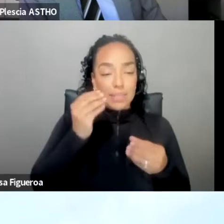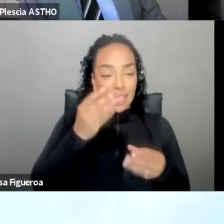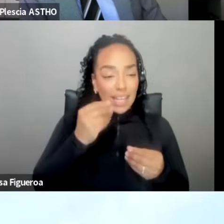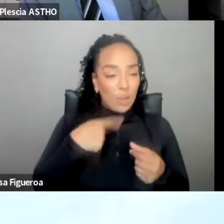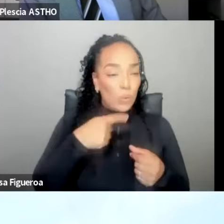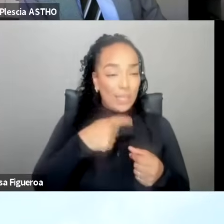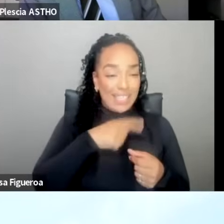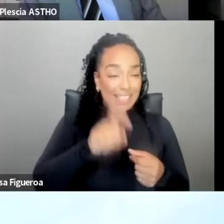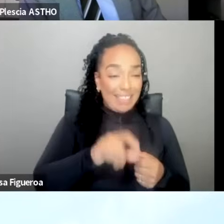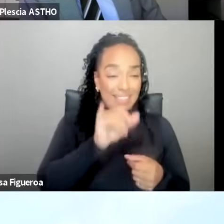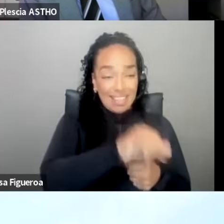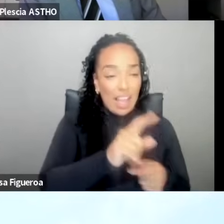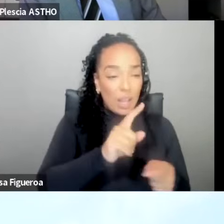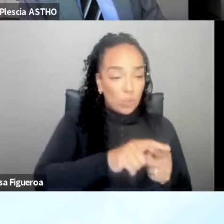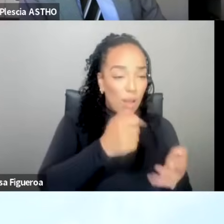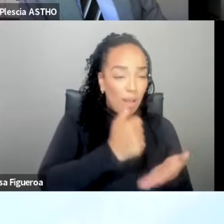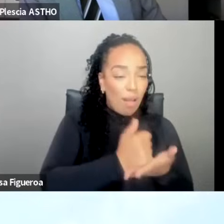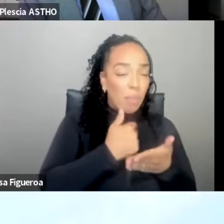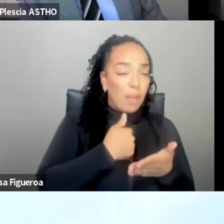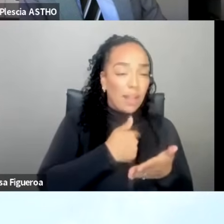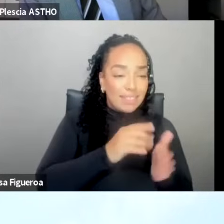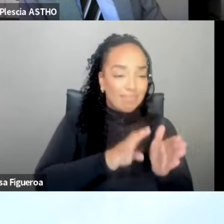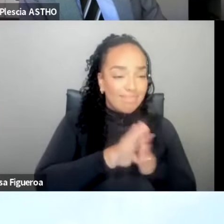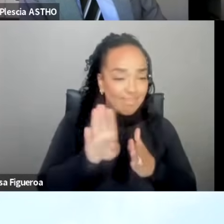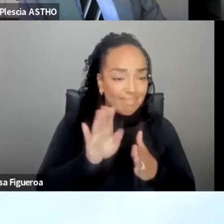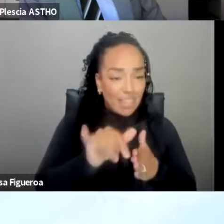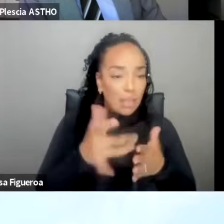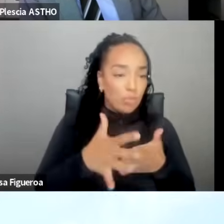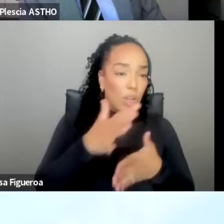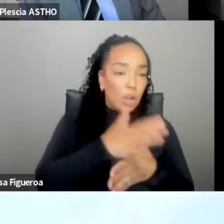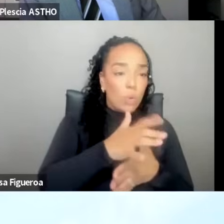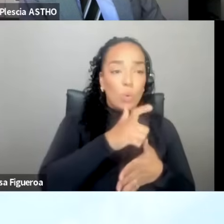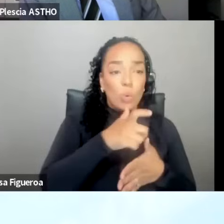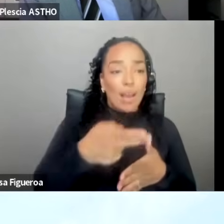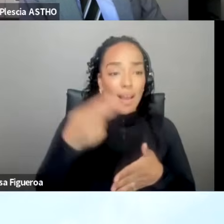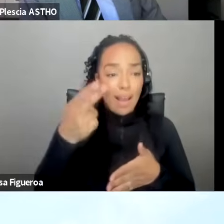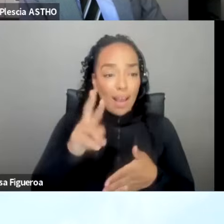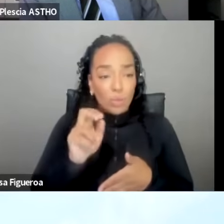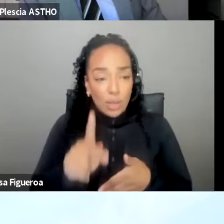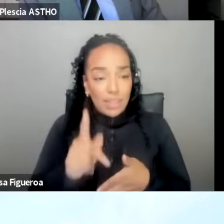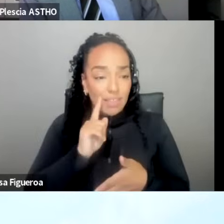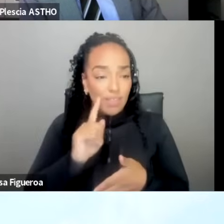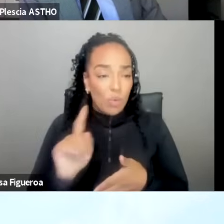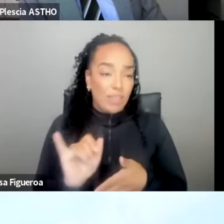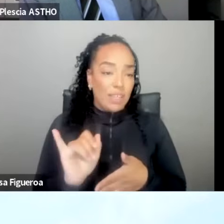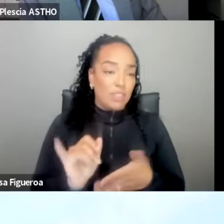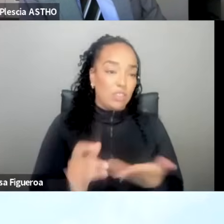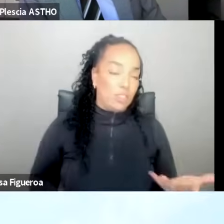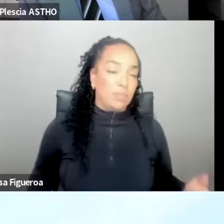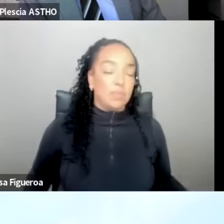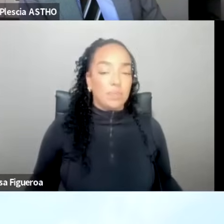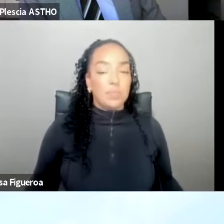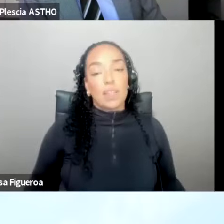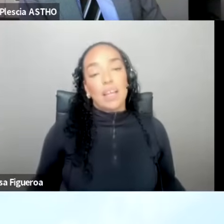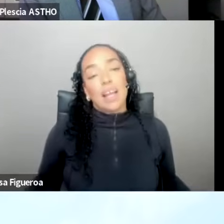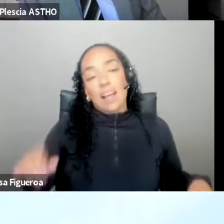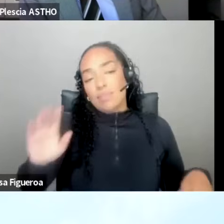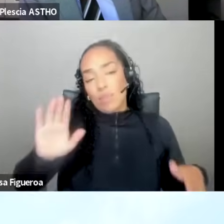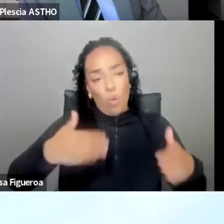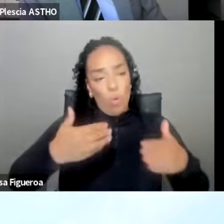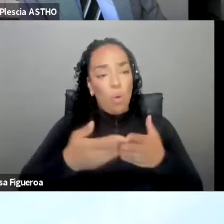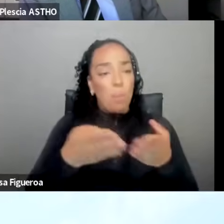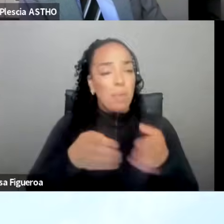drive tailoring those priorities as far as who would be at highest risk for infection. But that's all public. We can certainly share